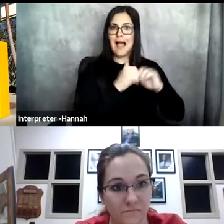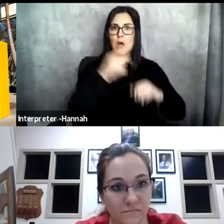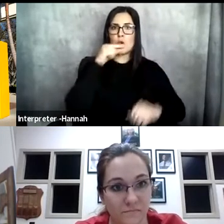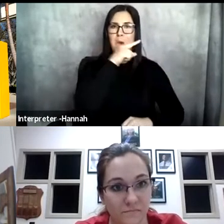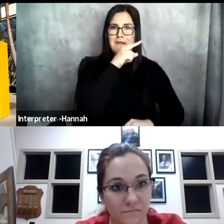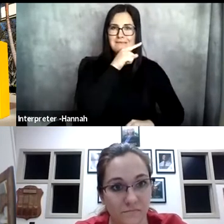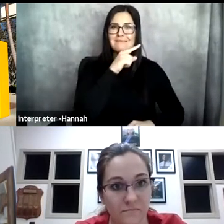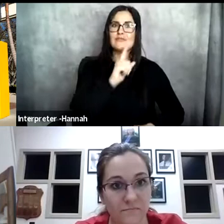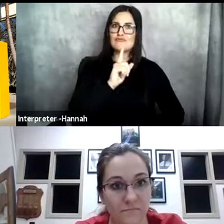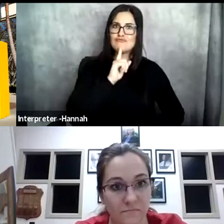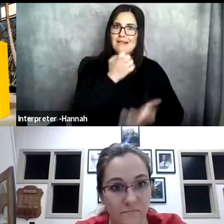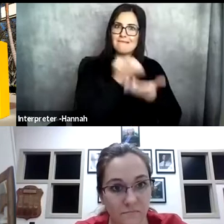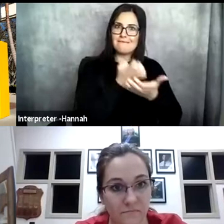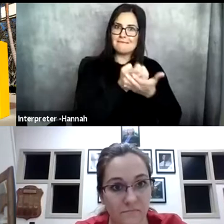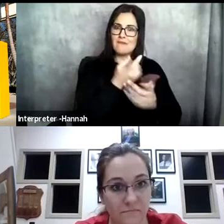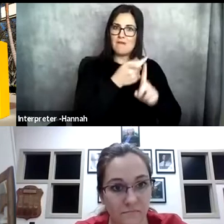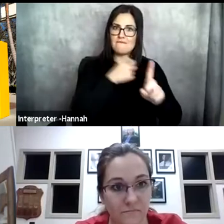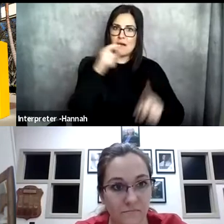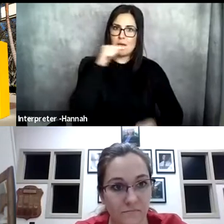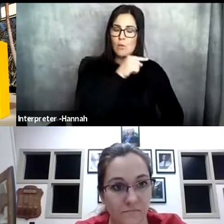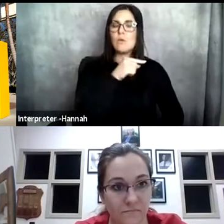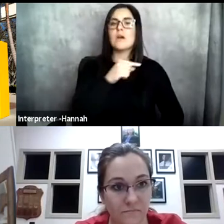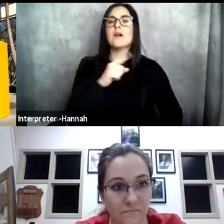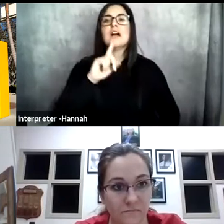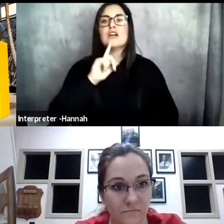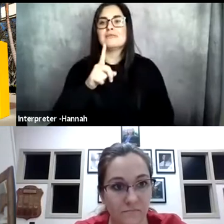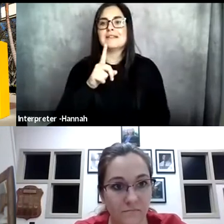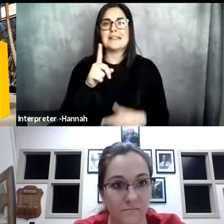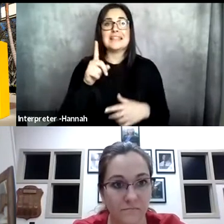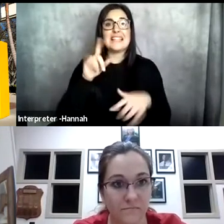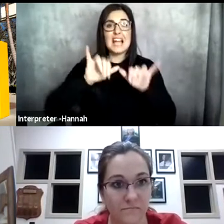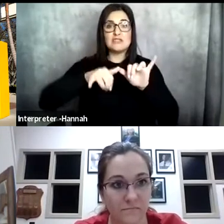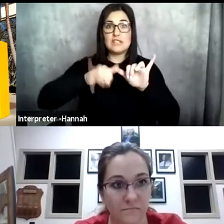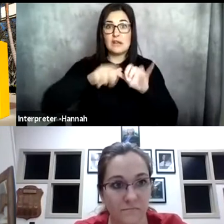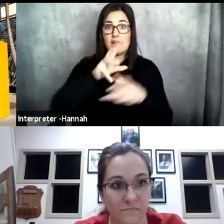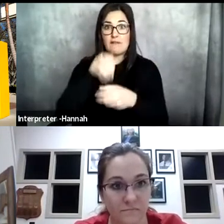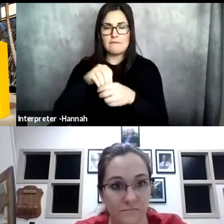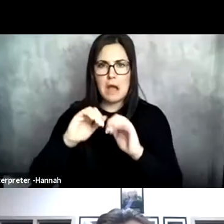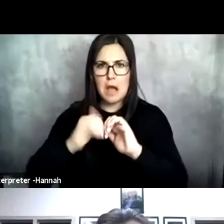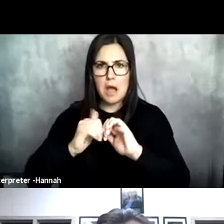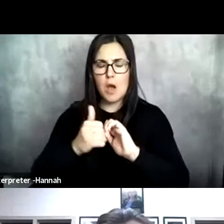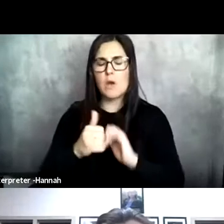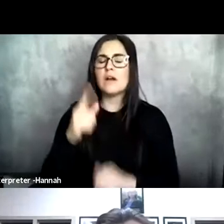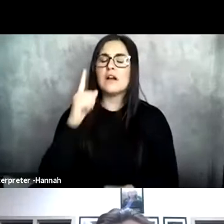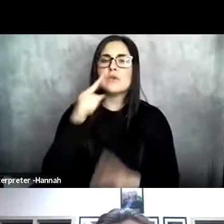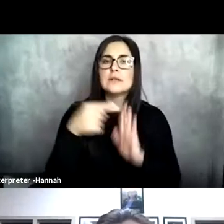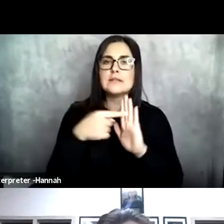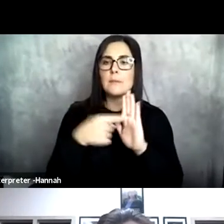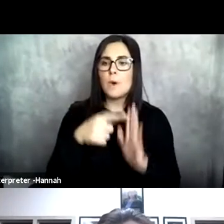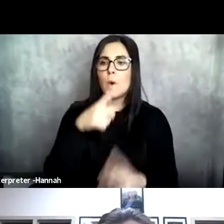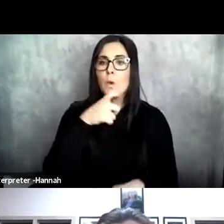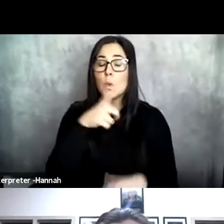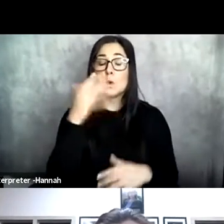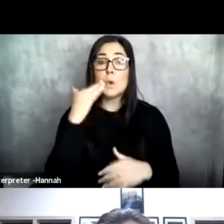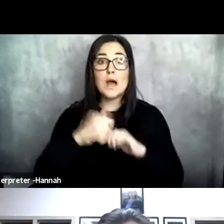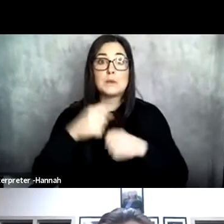cultural lens into biology or even into like engineering, right? Where he's talking to folks about like, yo, who here knows how to make a tattoo machine